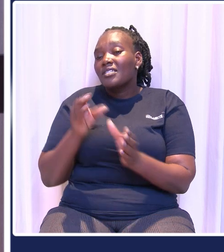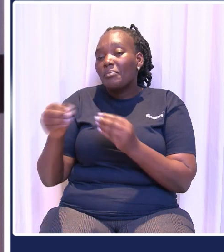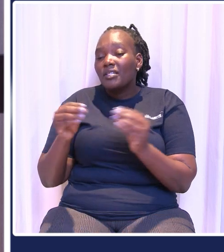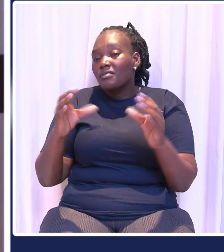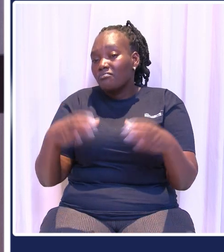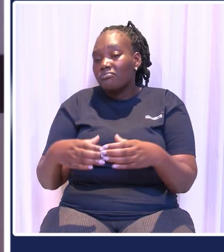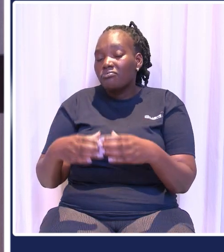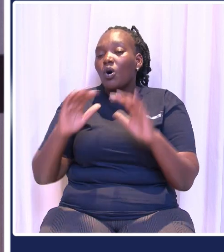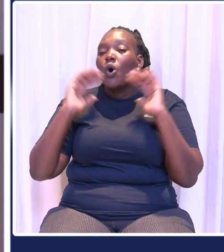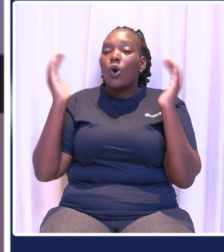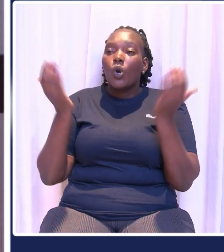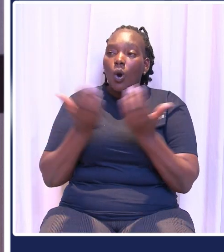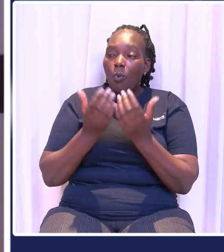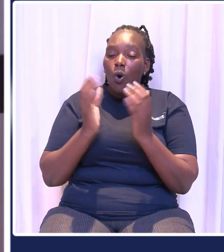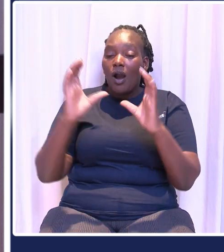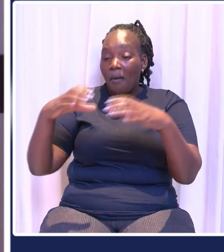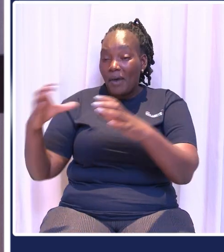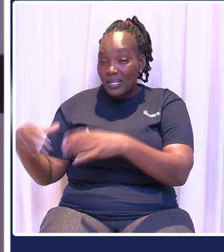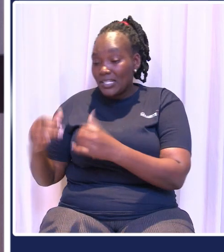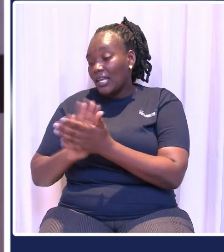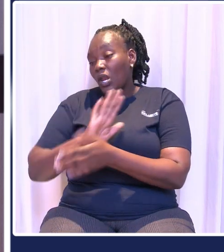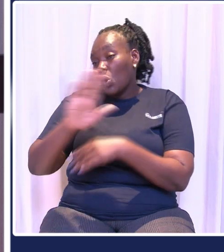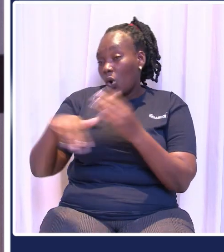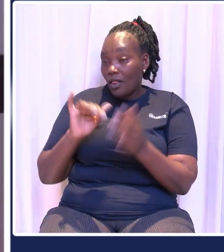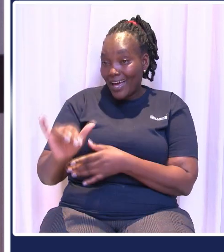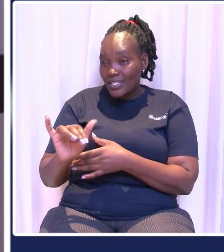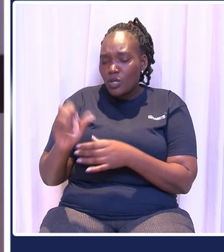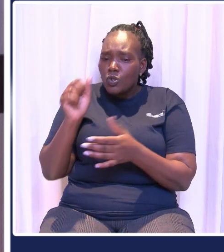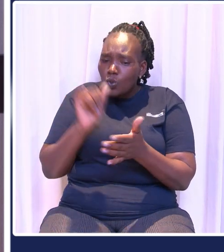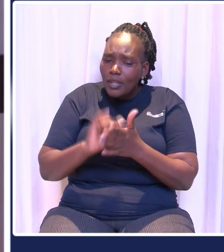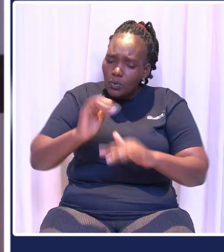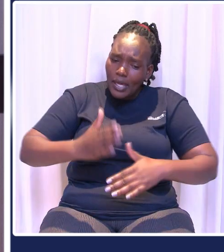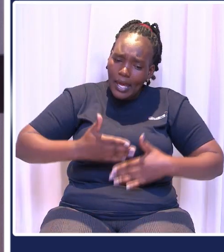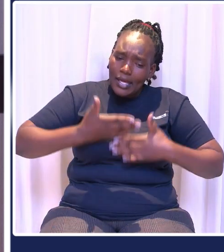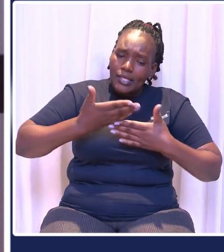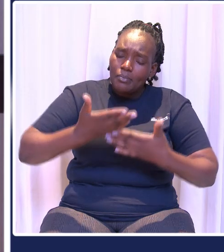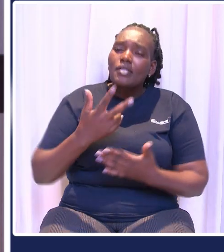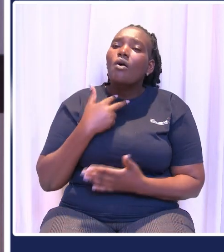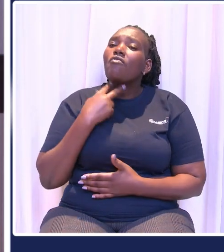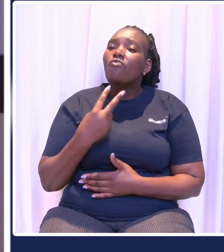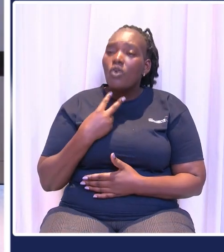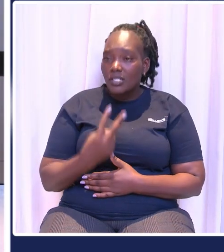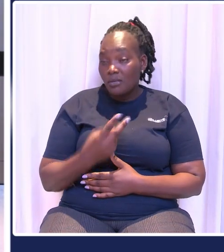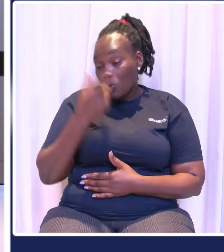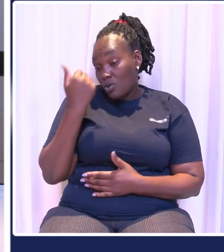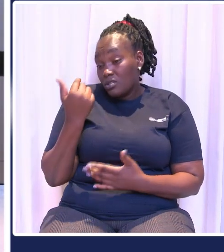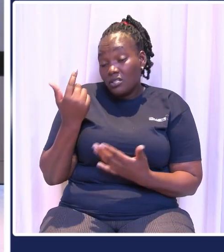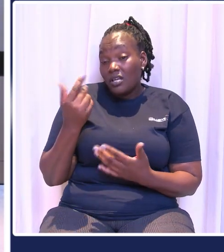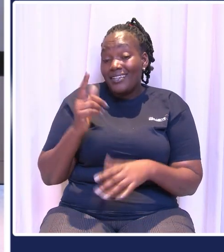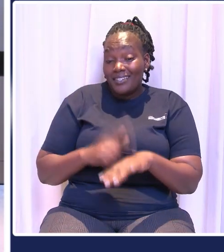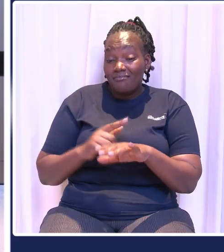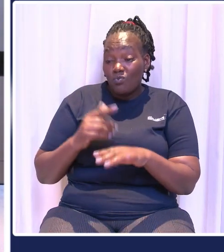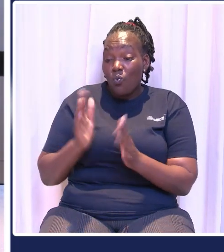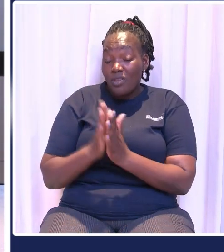global corporate companies, and so forth, so that we express our voice, because with our voice comes our